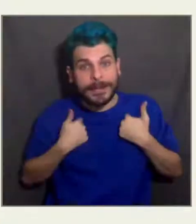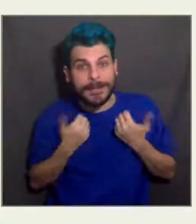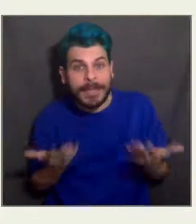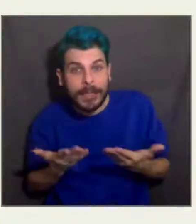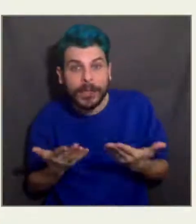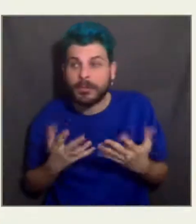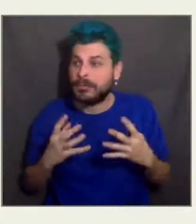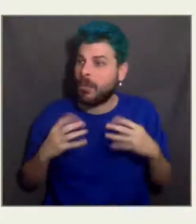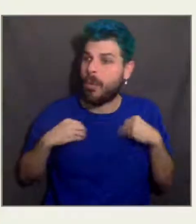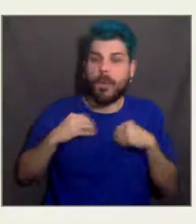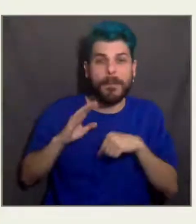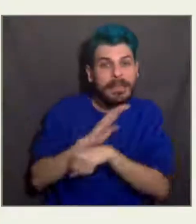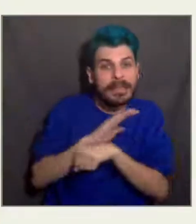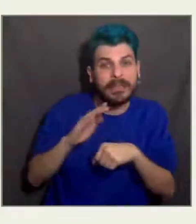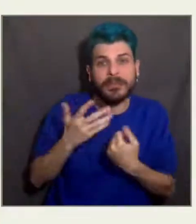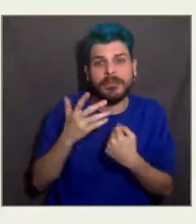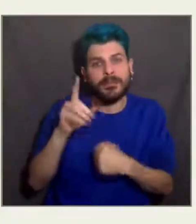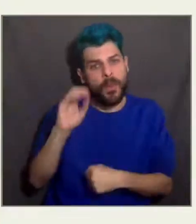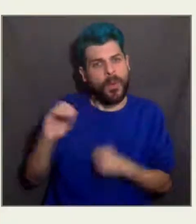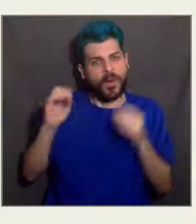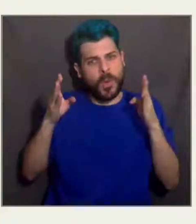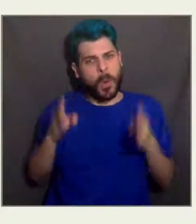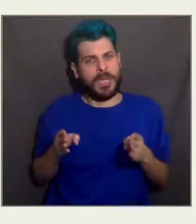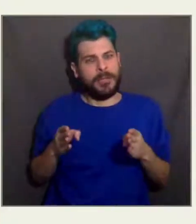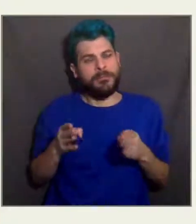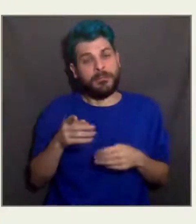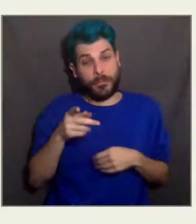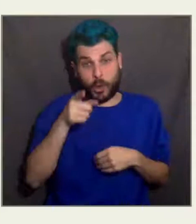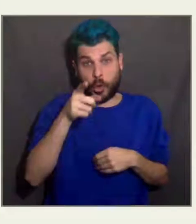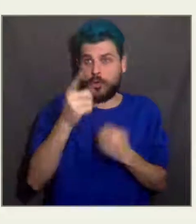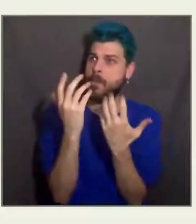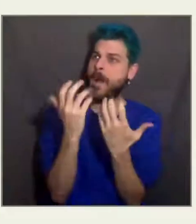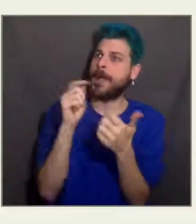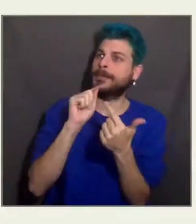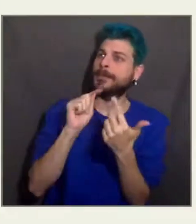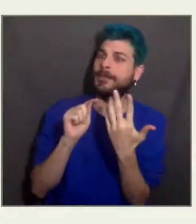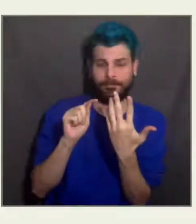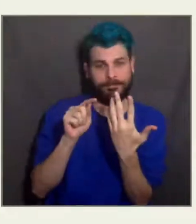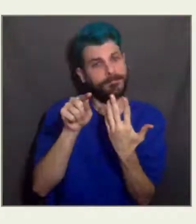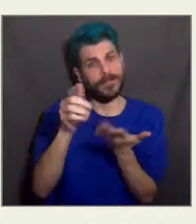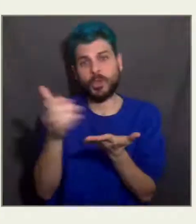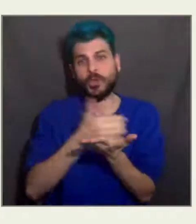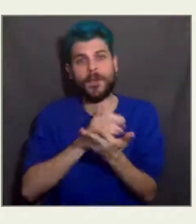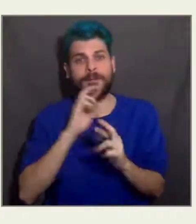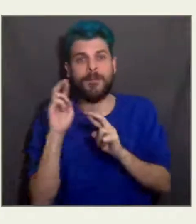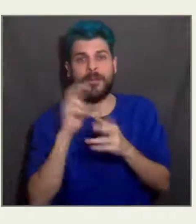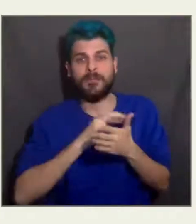as Oregonians. You deserve results, and we are working hard to bring them to you.